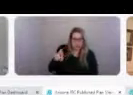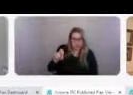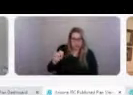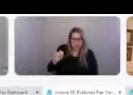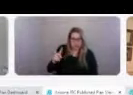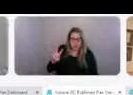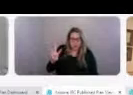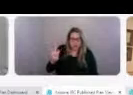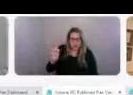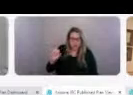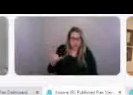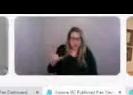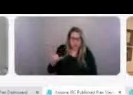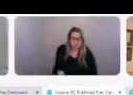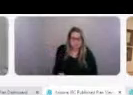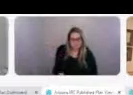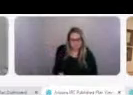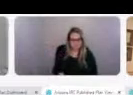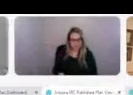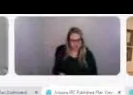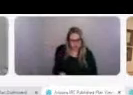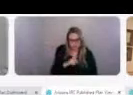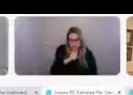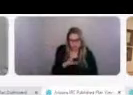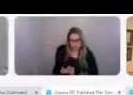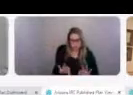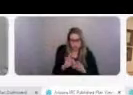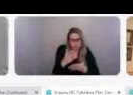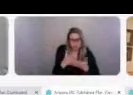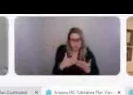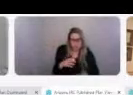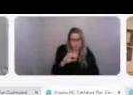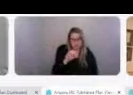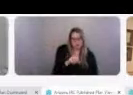the heart of mccormick ranch zip code 85258